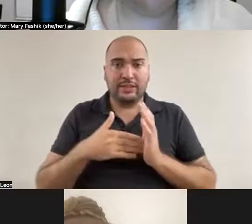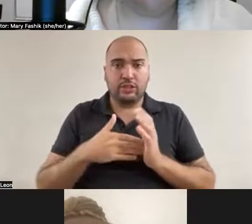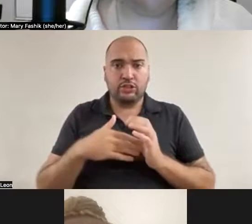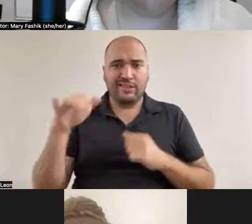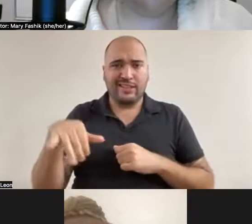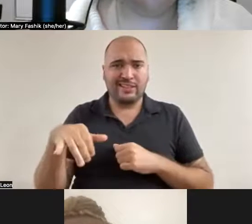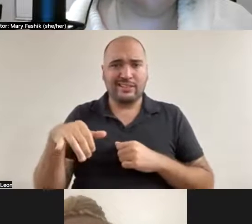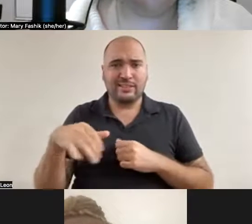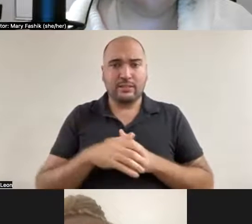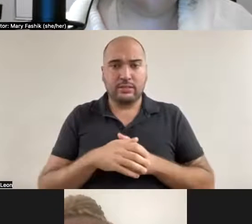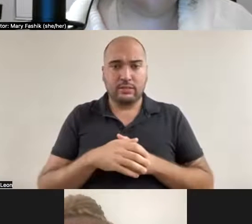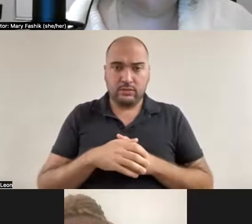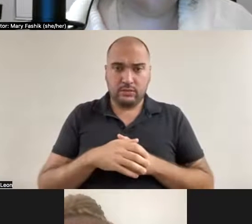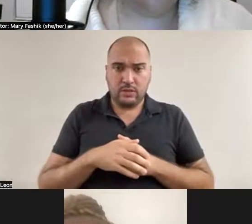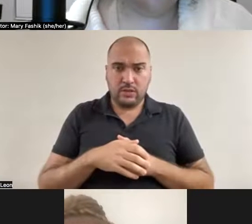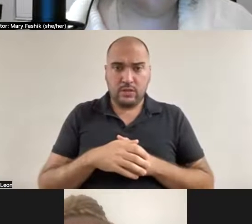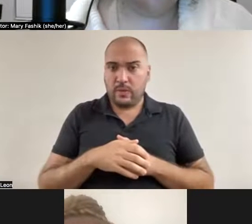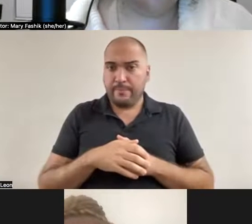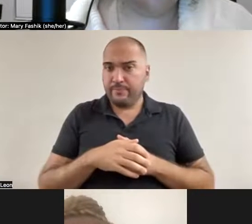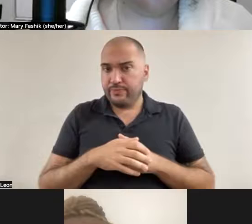that will be